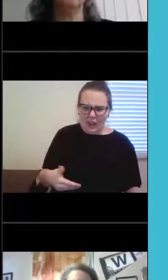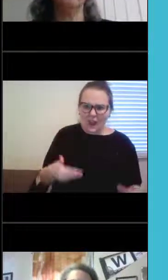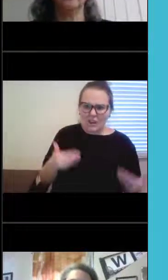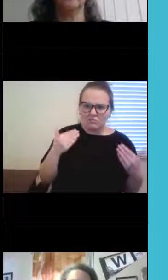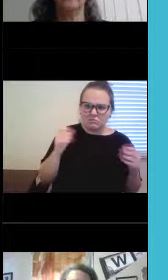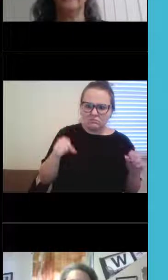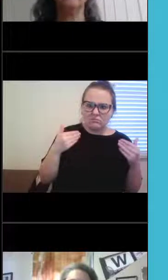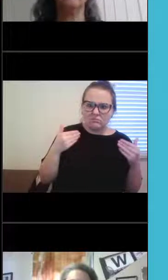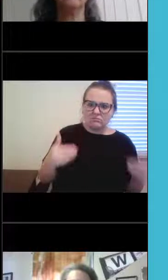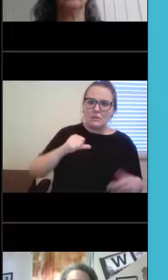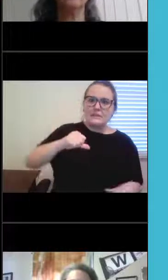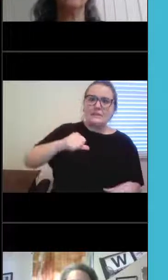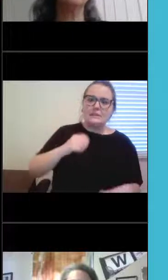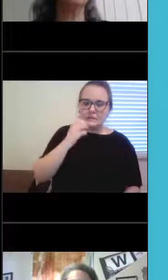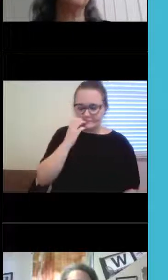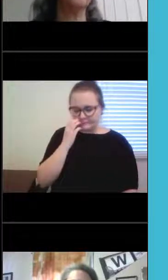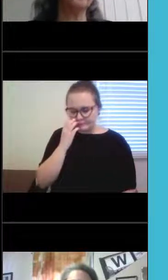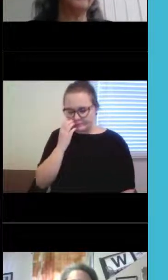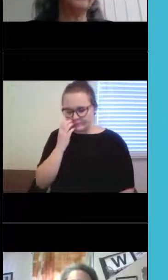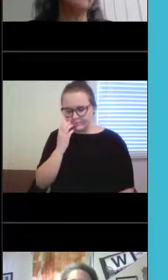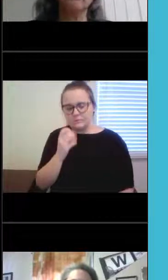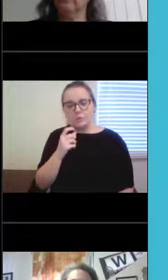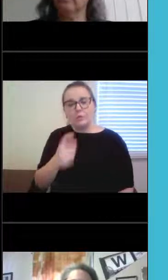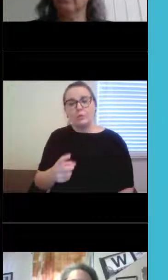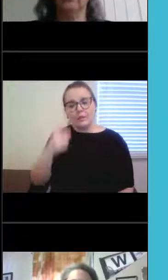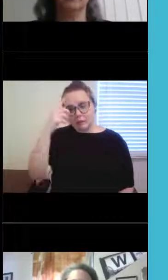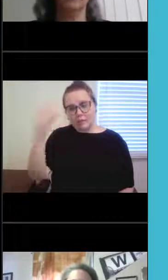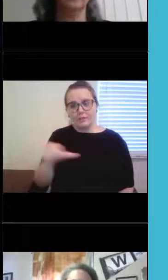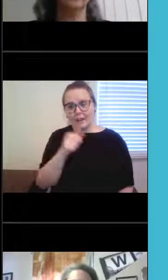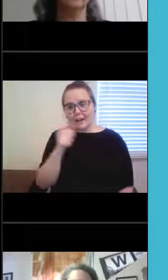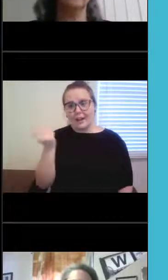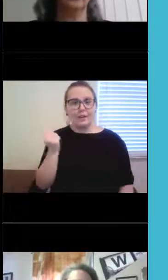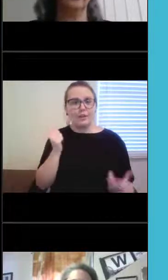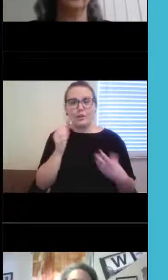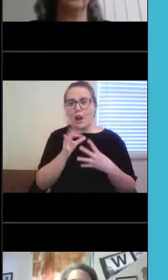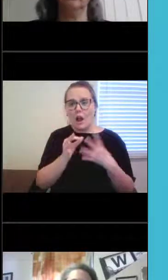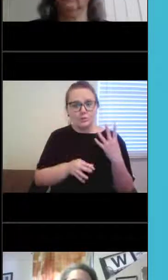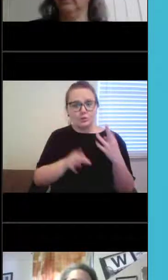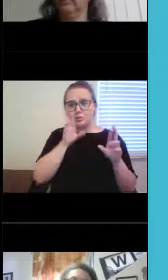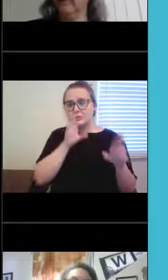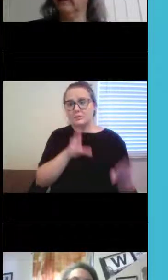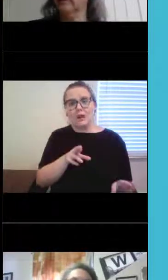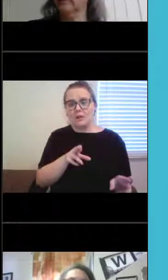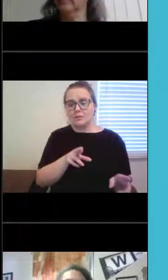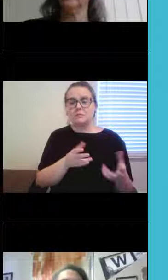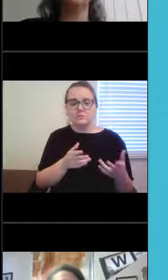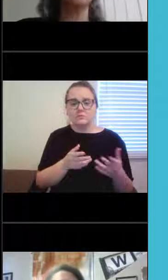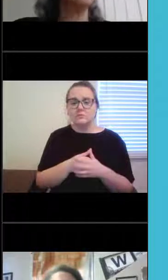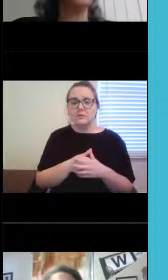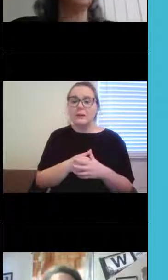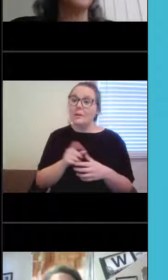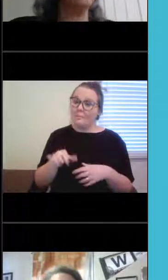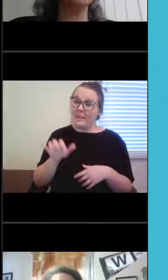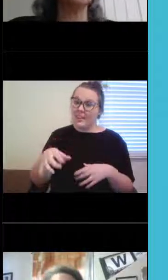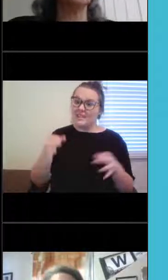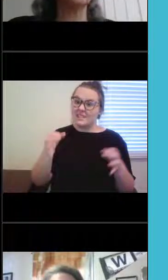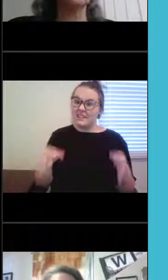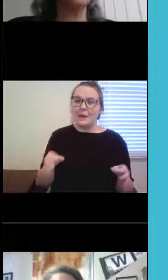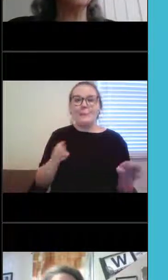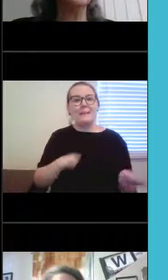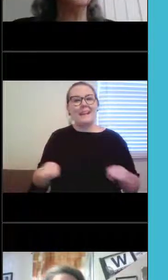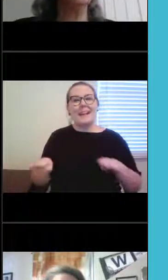And so I think there are other ways to respond to that, but yeah, that's definitely